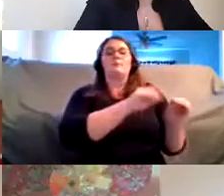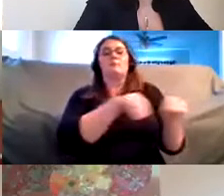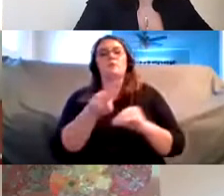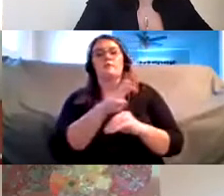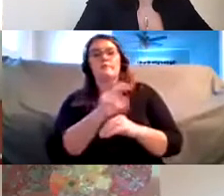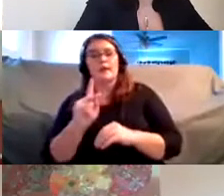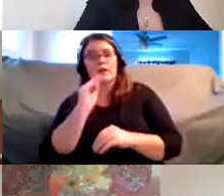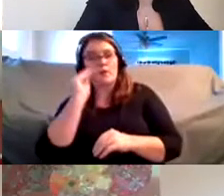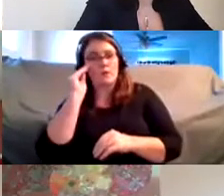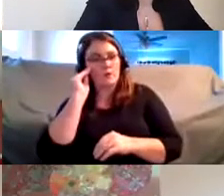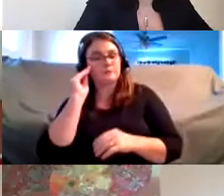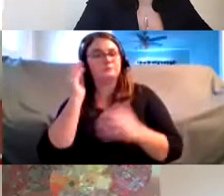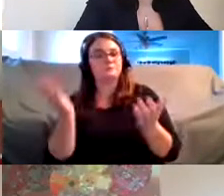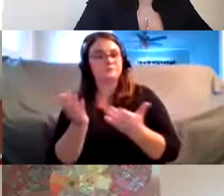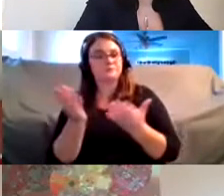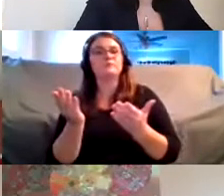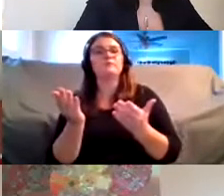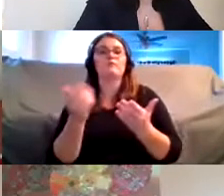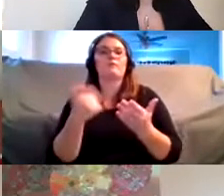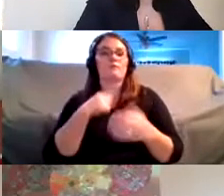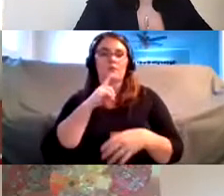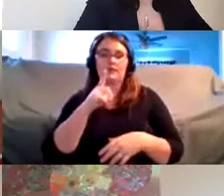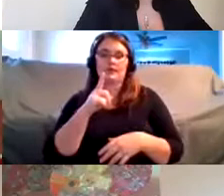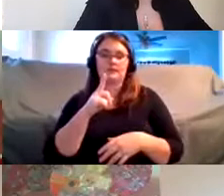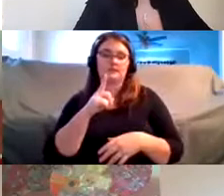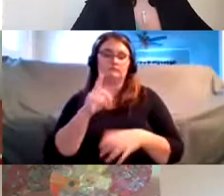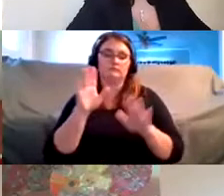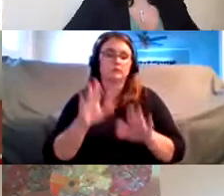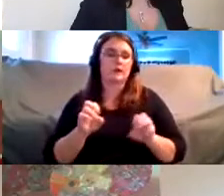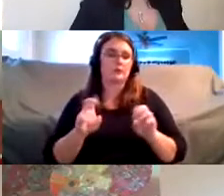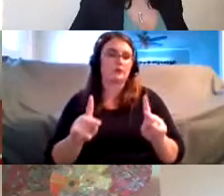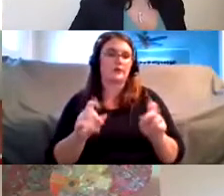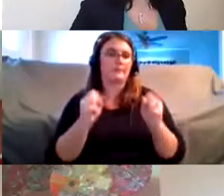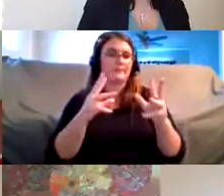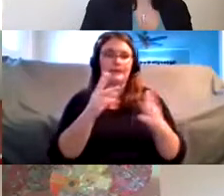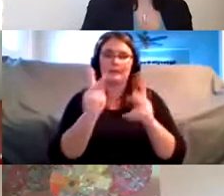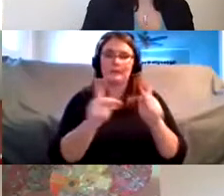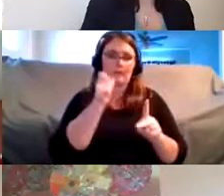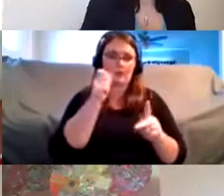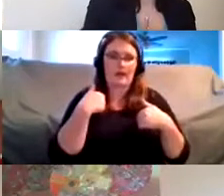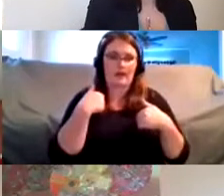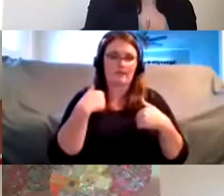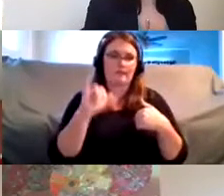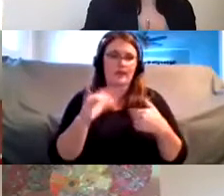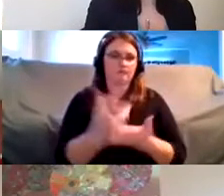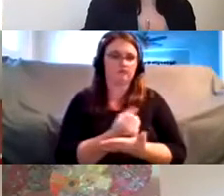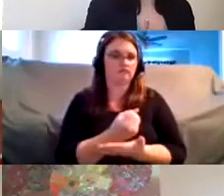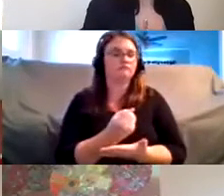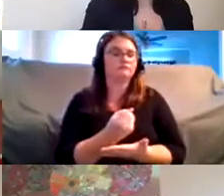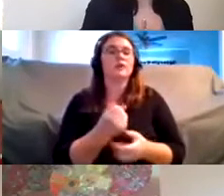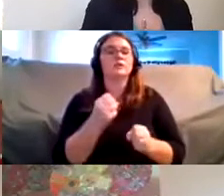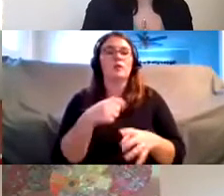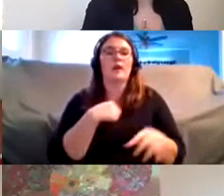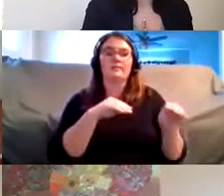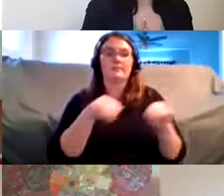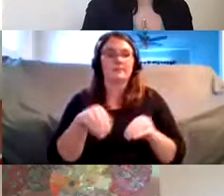that I know a lot of academics don't have the opportunity to take advantage of. So I've been back since 2013. I think